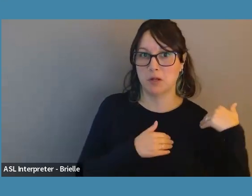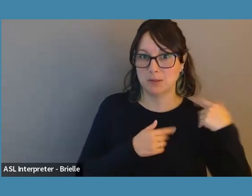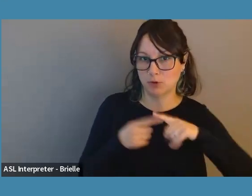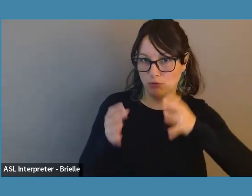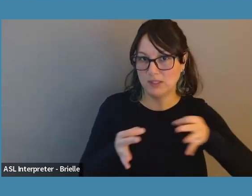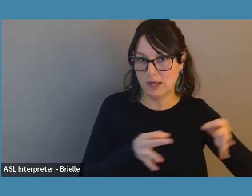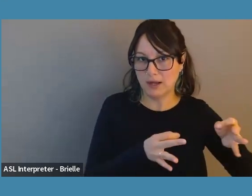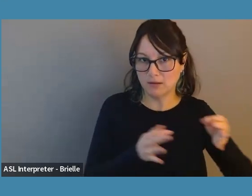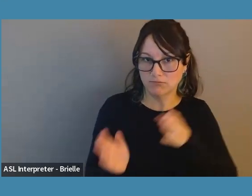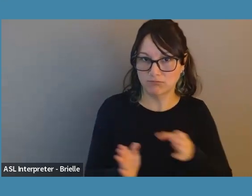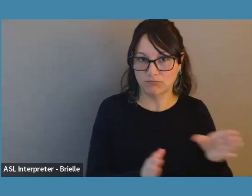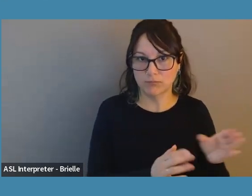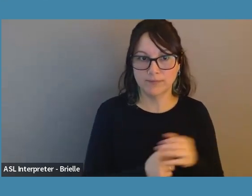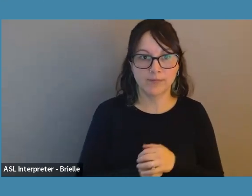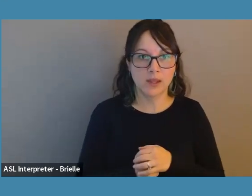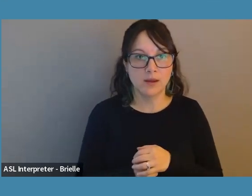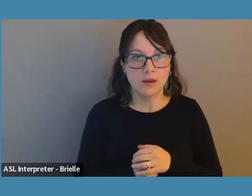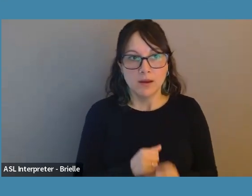deciding.